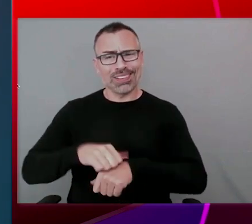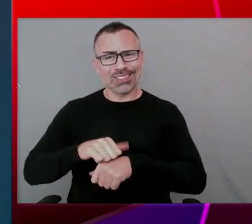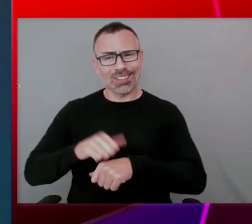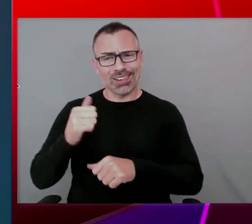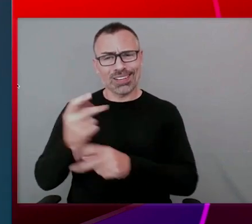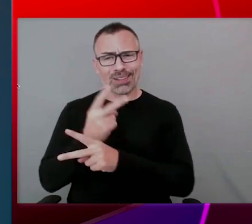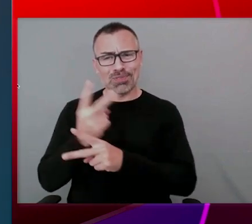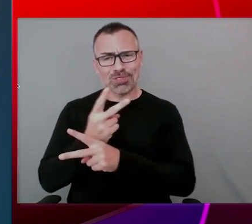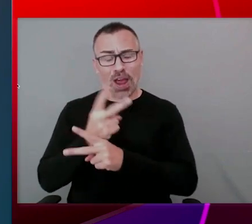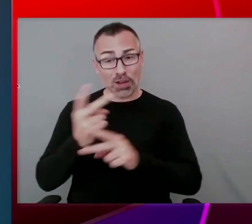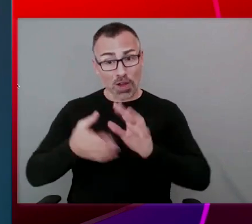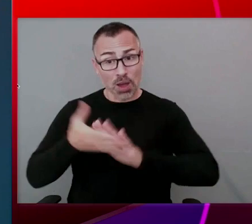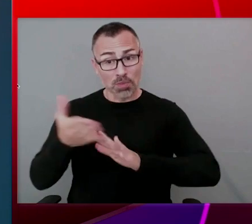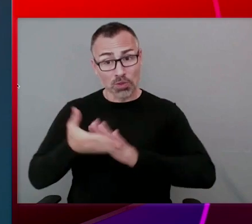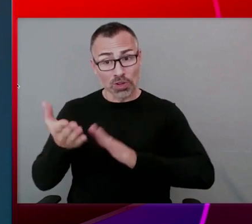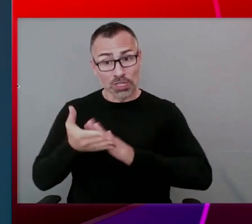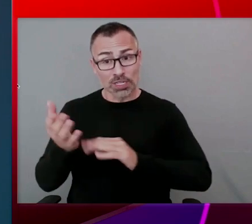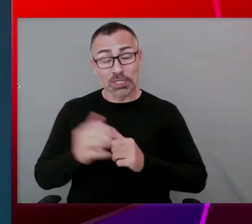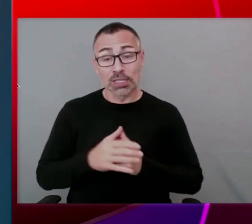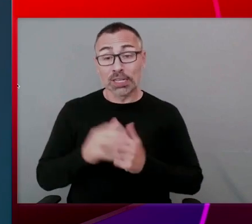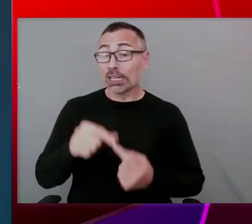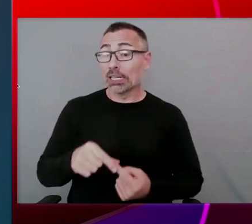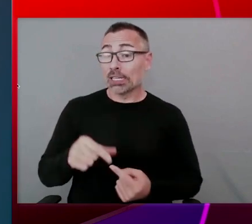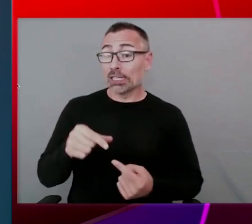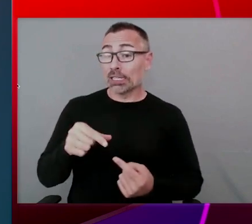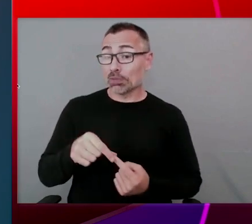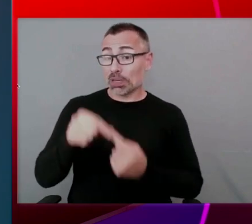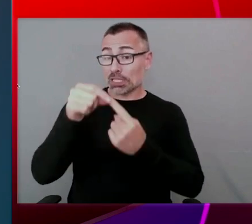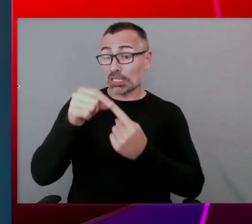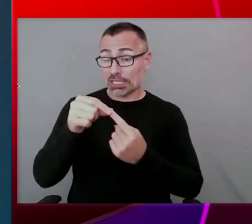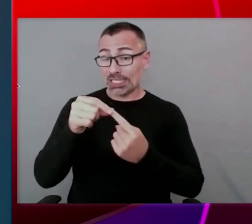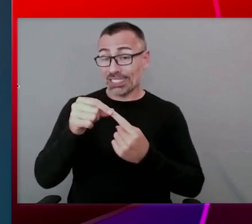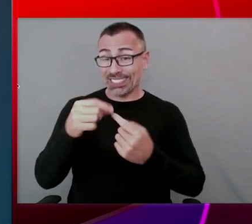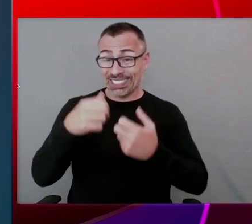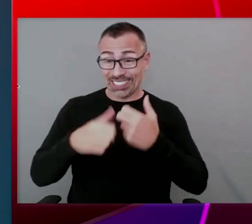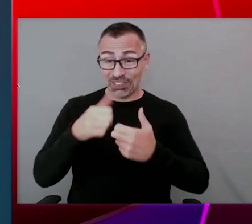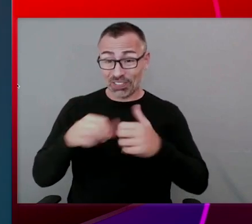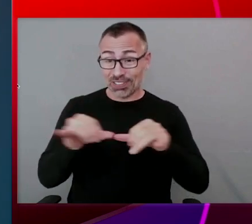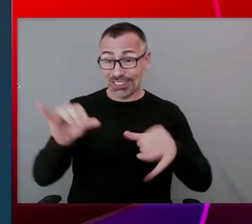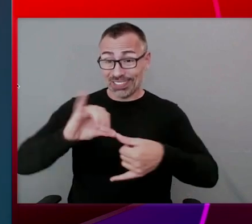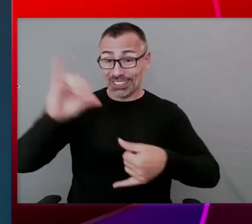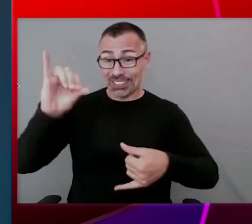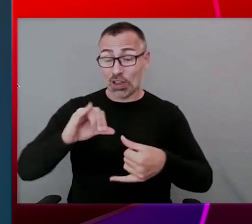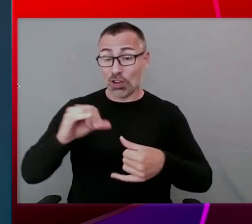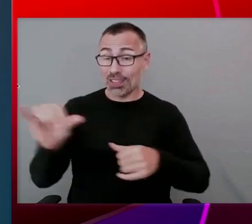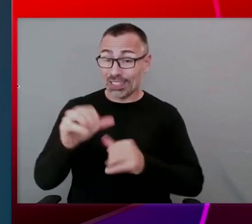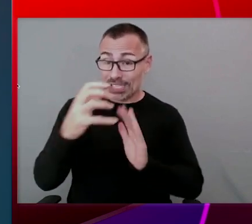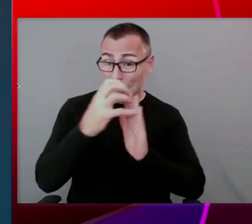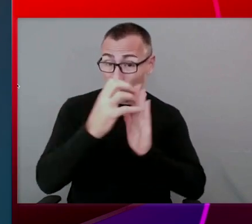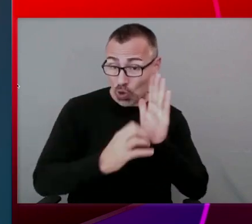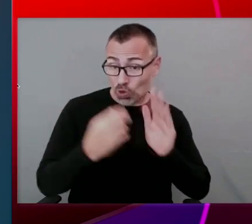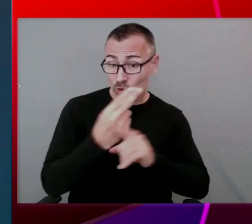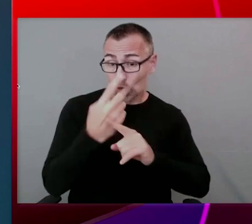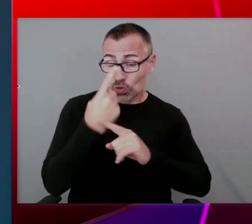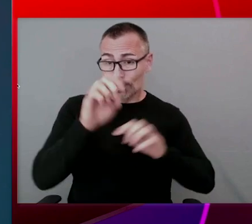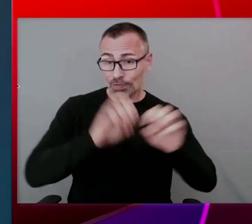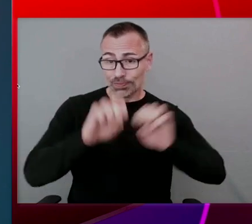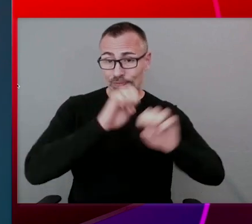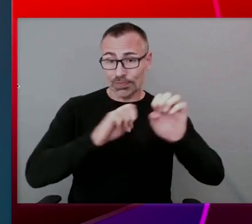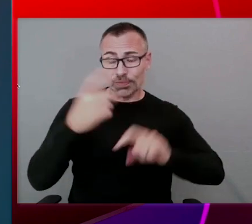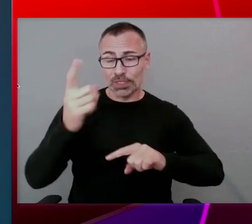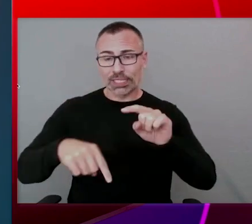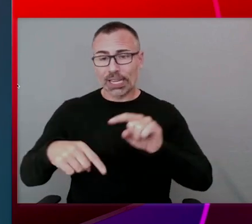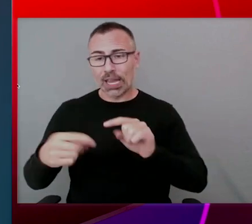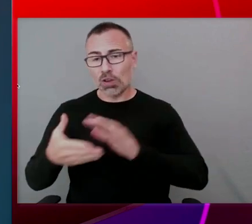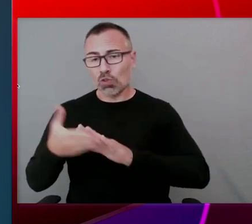right? And especially it's difficult to scale. Like the same code that you use for experimentation, you cannot run on millions and billions of rows